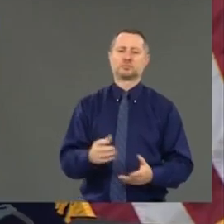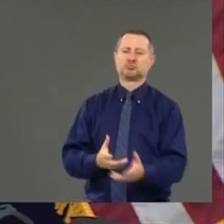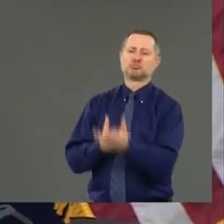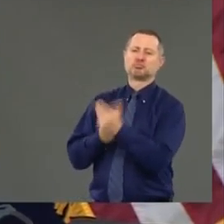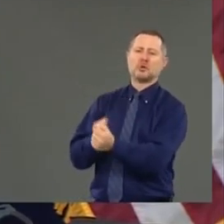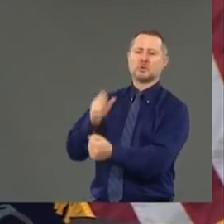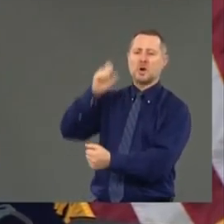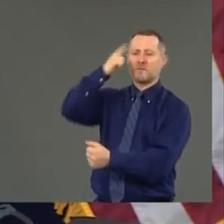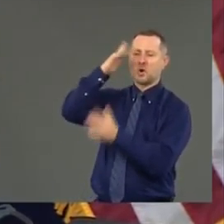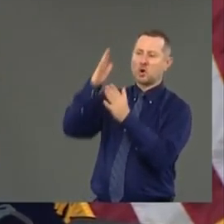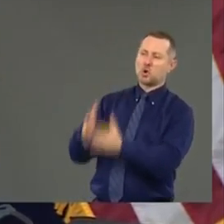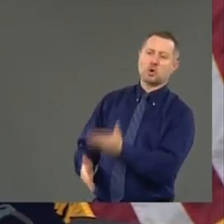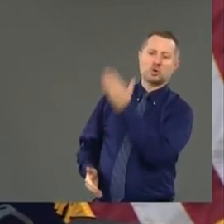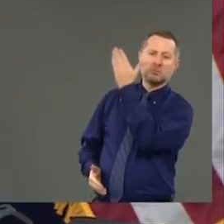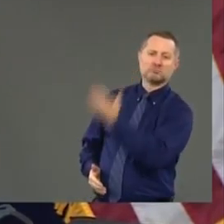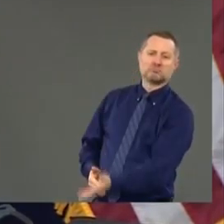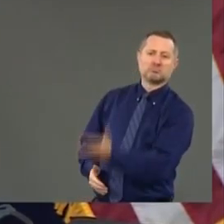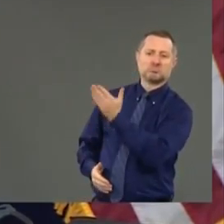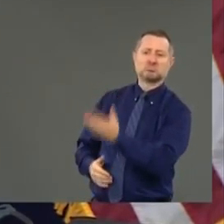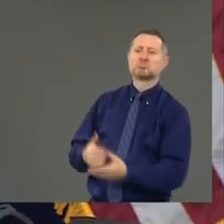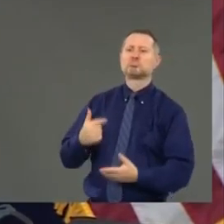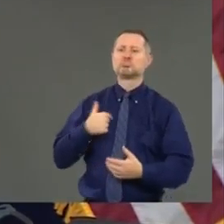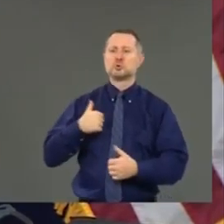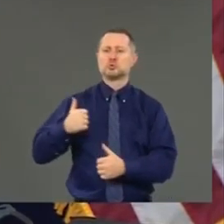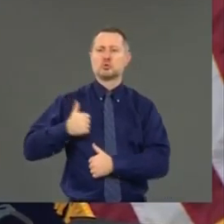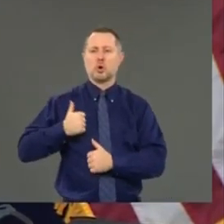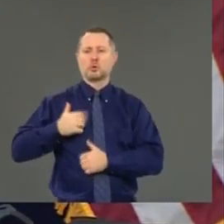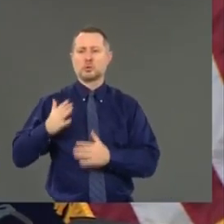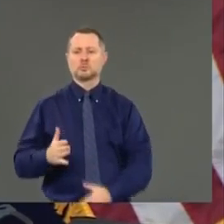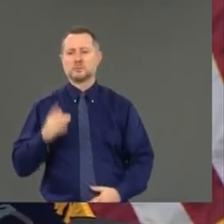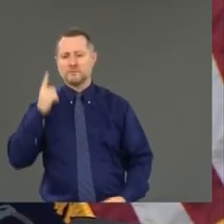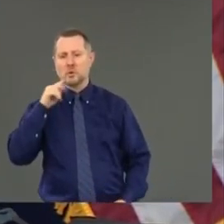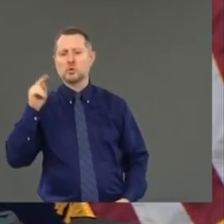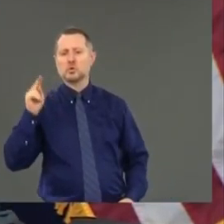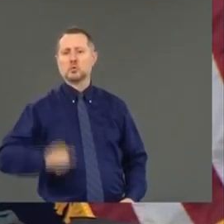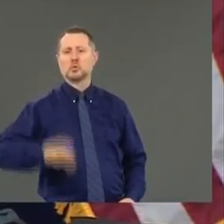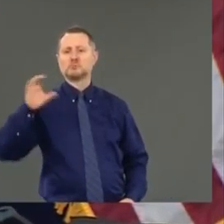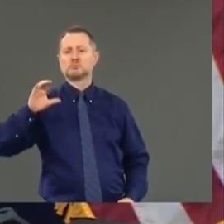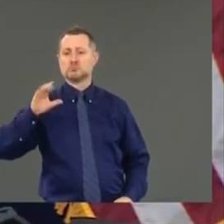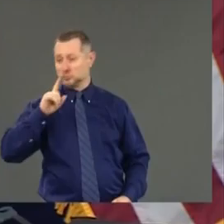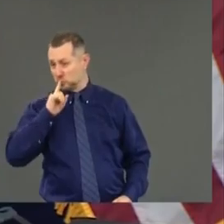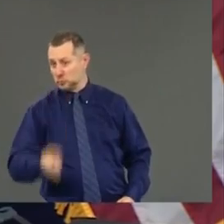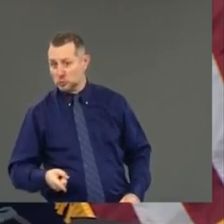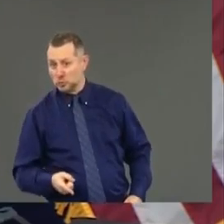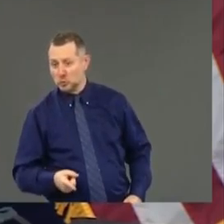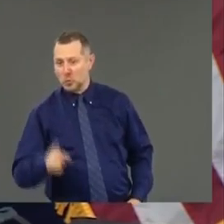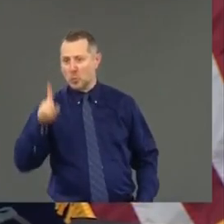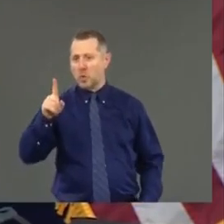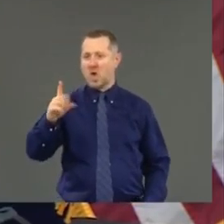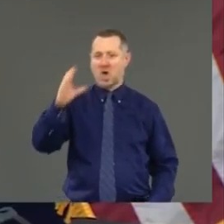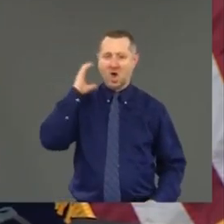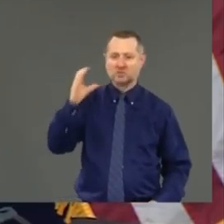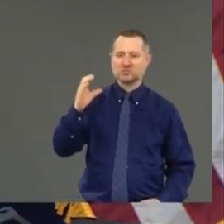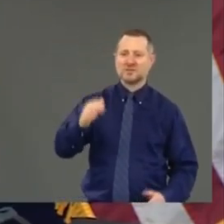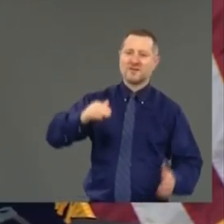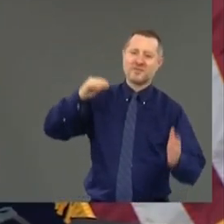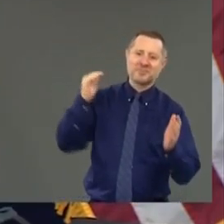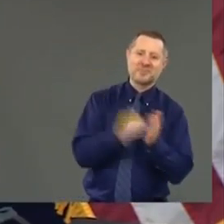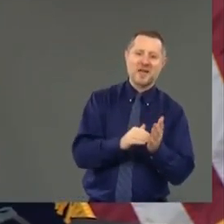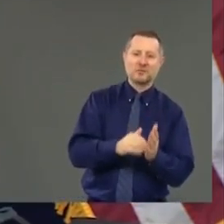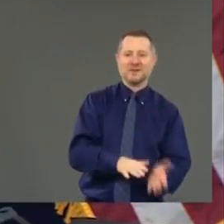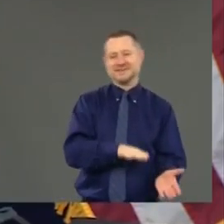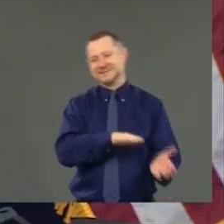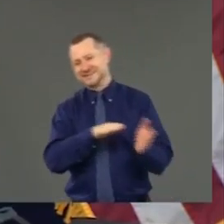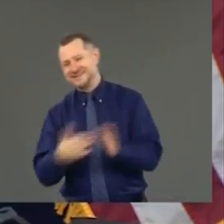know, we're soldiers for New York. This is, it's 100,000 dead Americans,